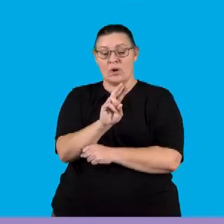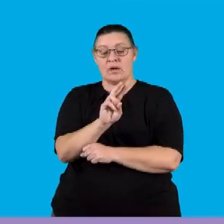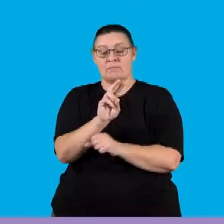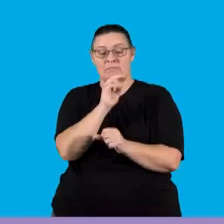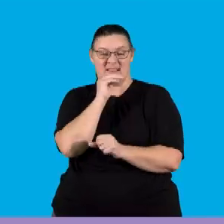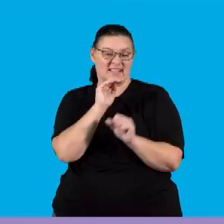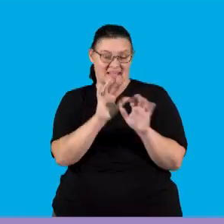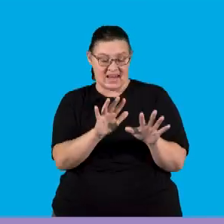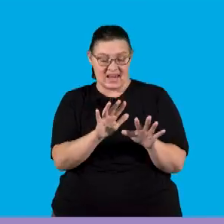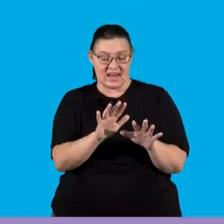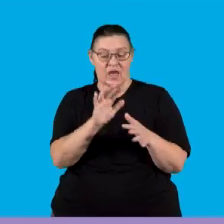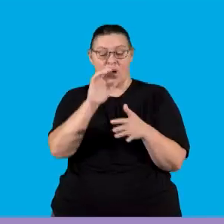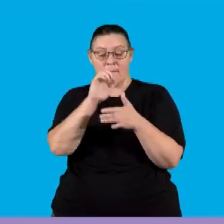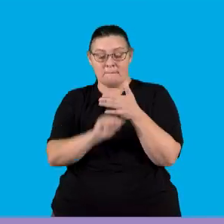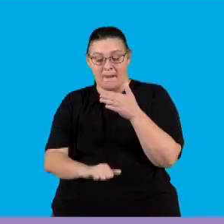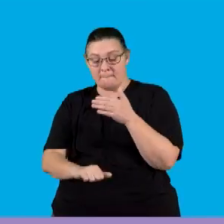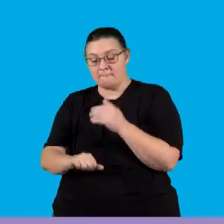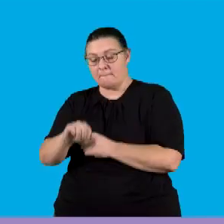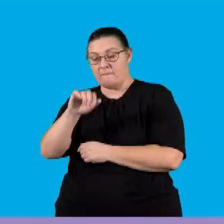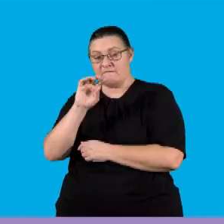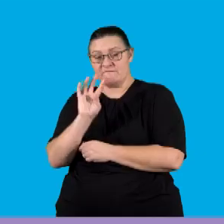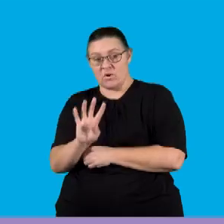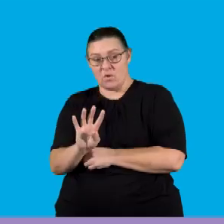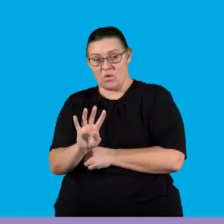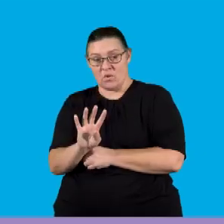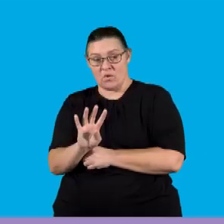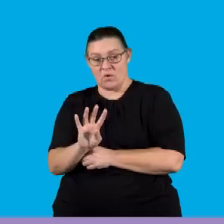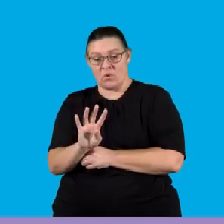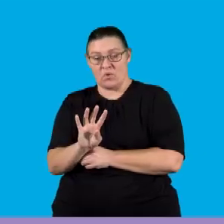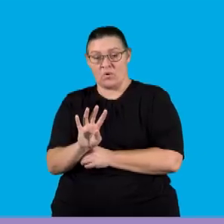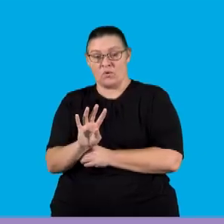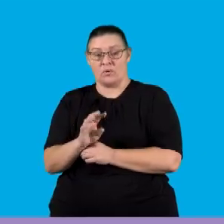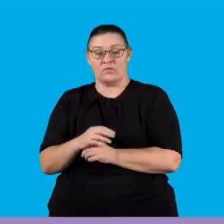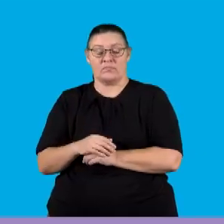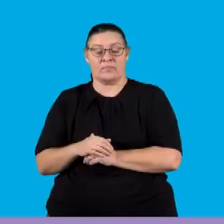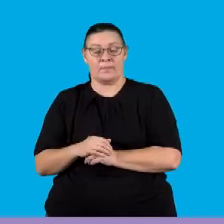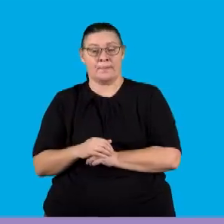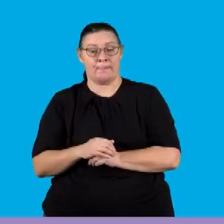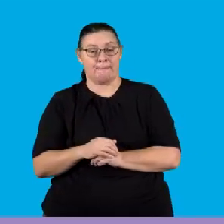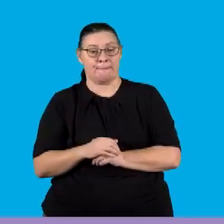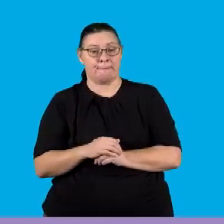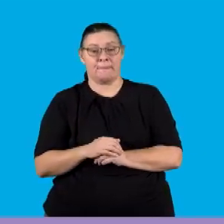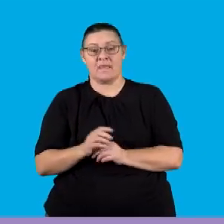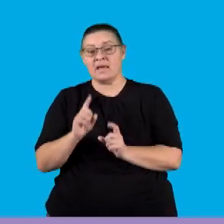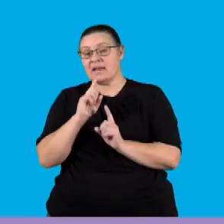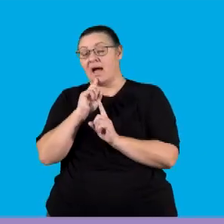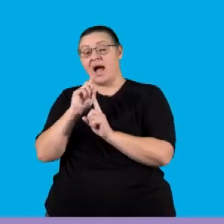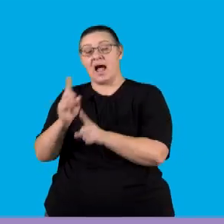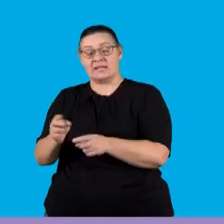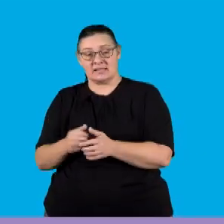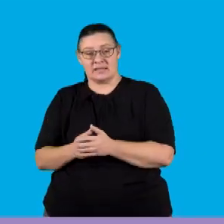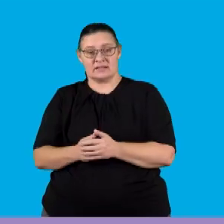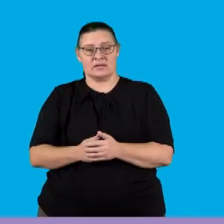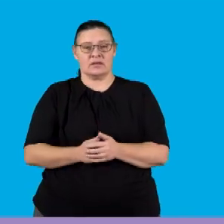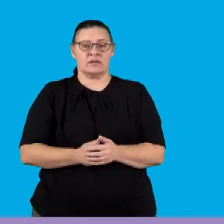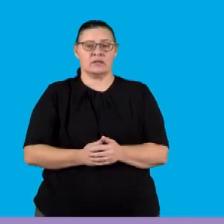2, we know that is going to be a 10. So from that 10, we are going to move right along. We are going to subtract our 4,